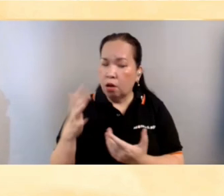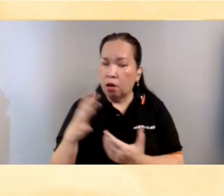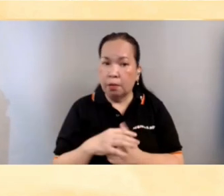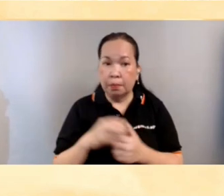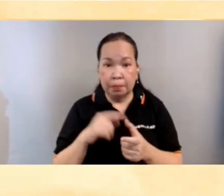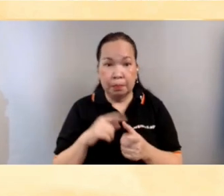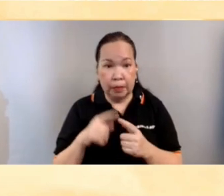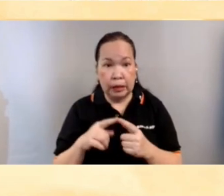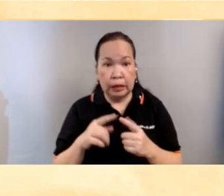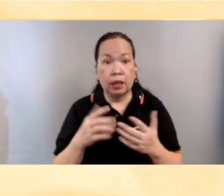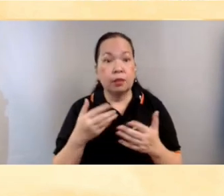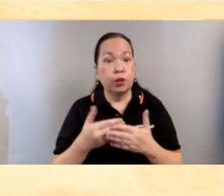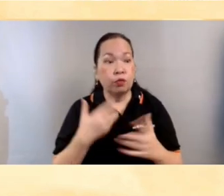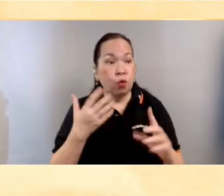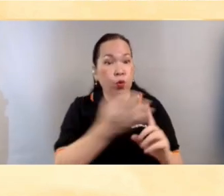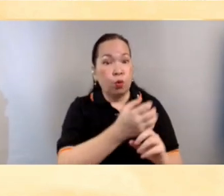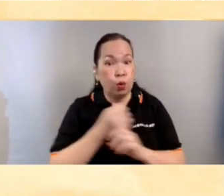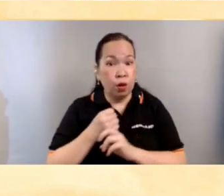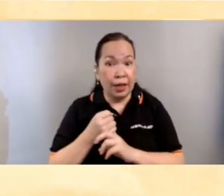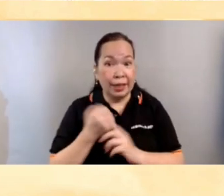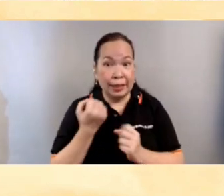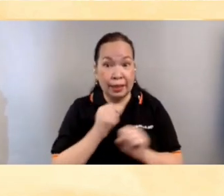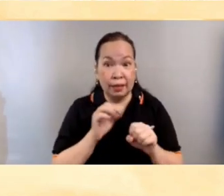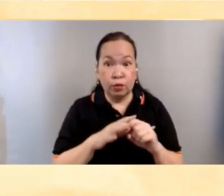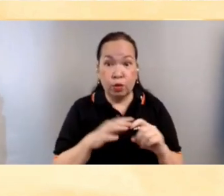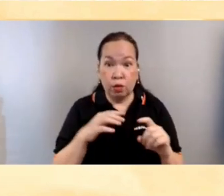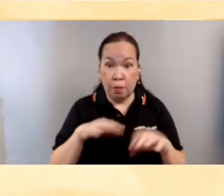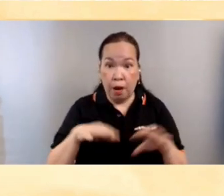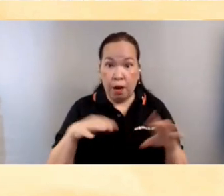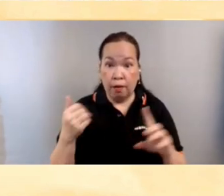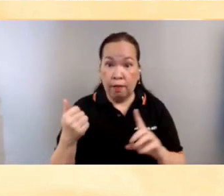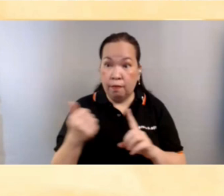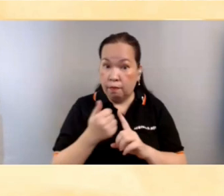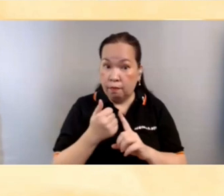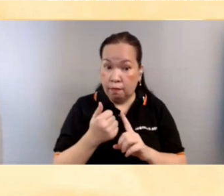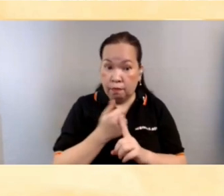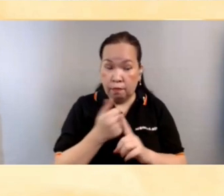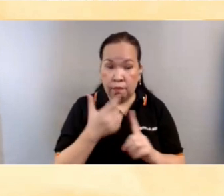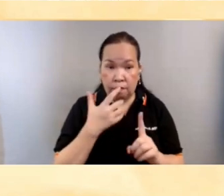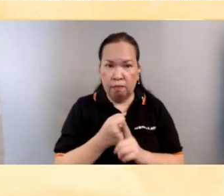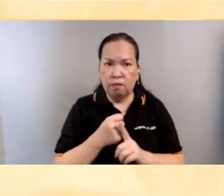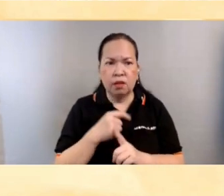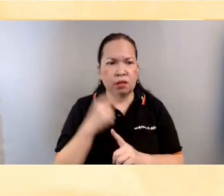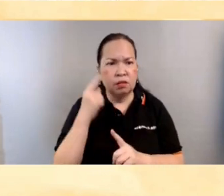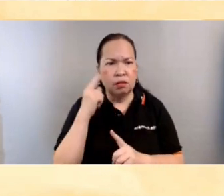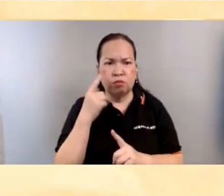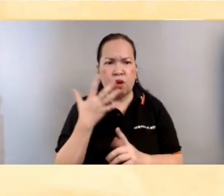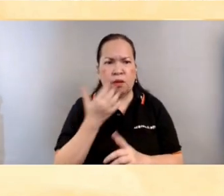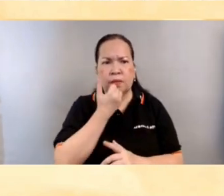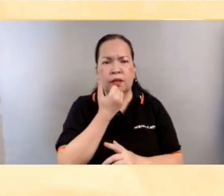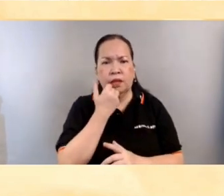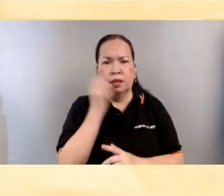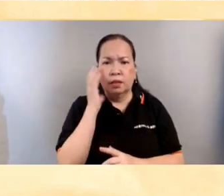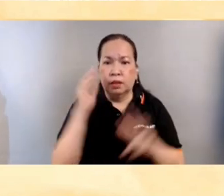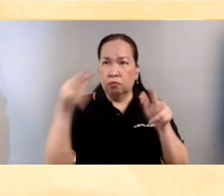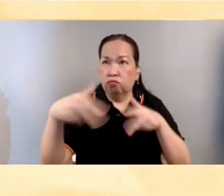to rescue, some child victims saw nothing wrong with the OSAEC experience, like what I said, that this is like